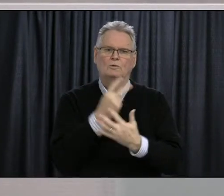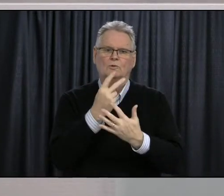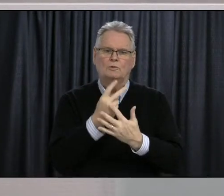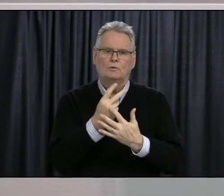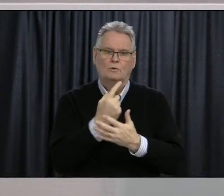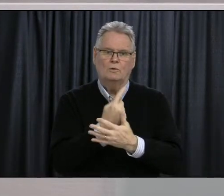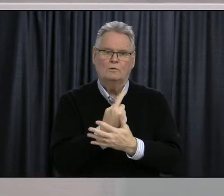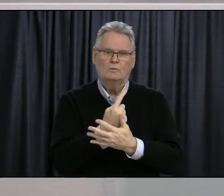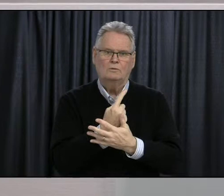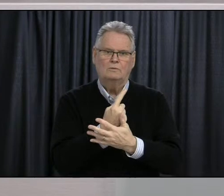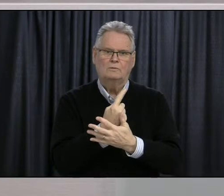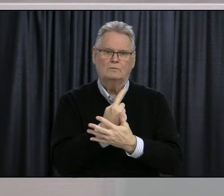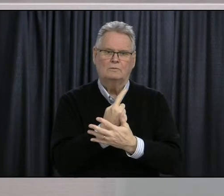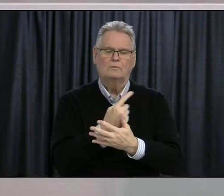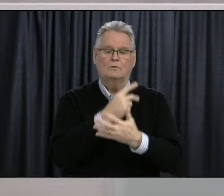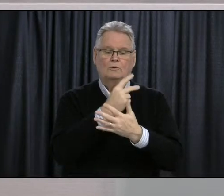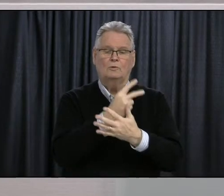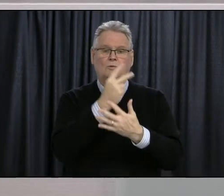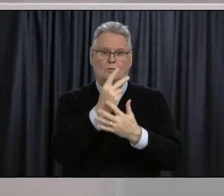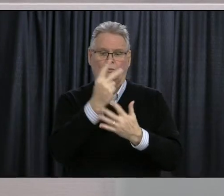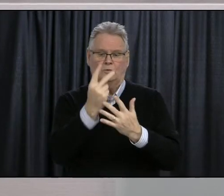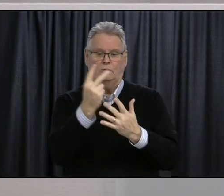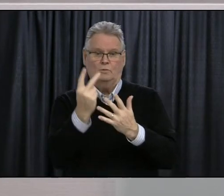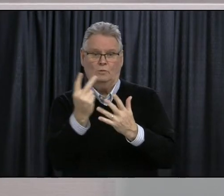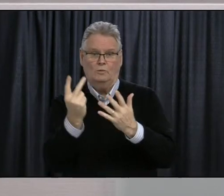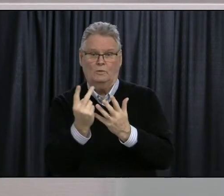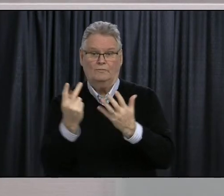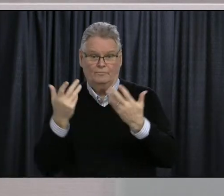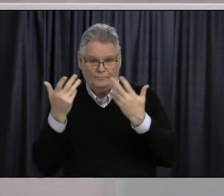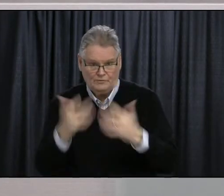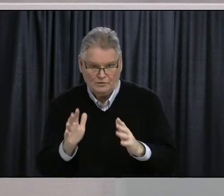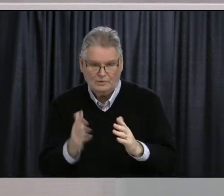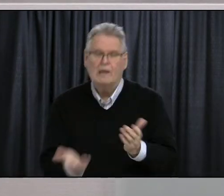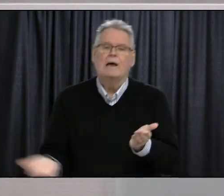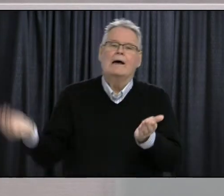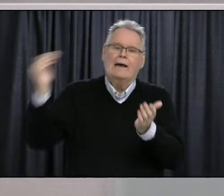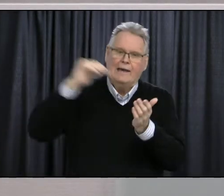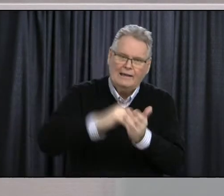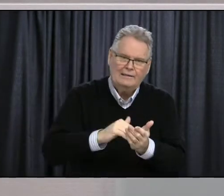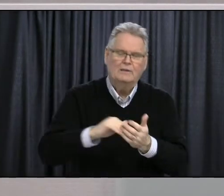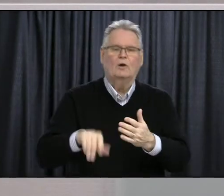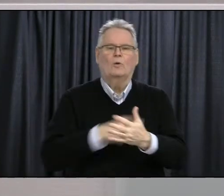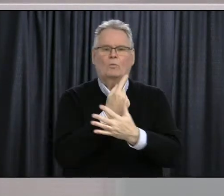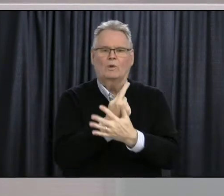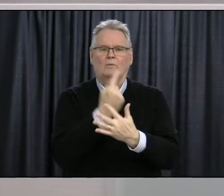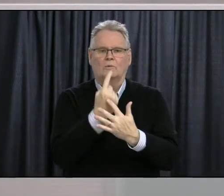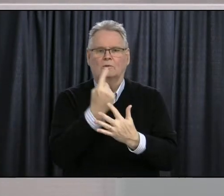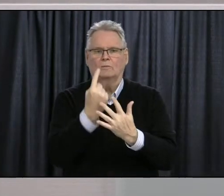final question. Our first questions are from Mark Quinn with CBC. Please go ahead.